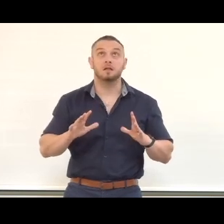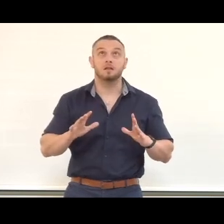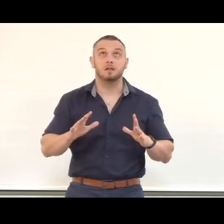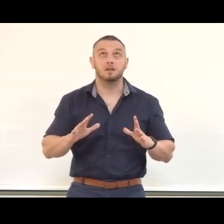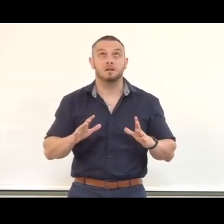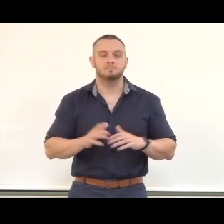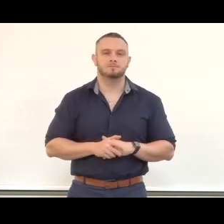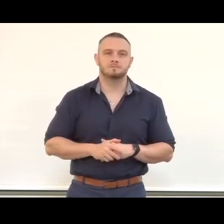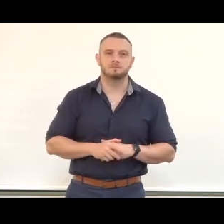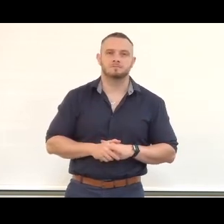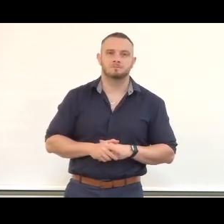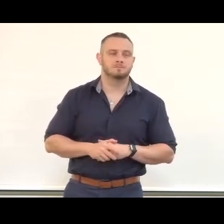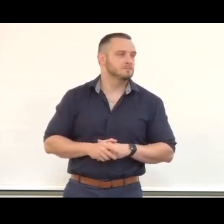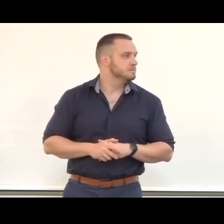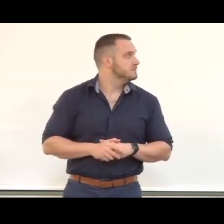for him not to fall.